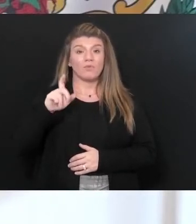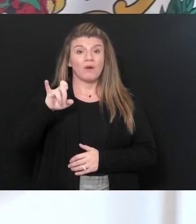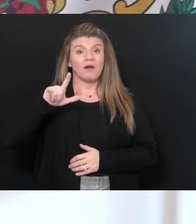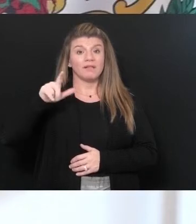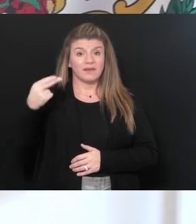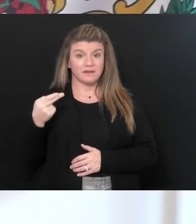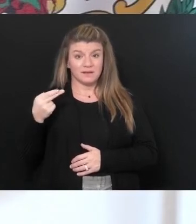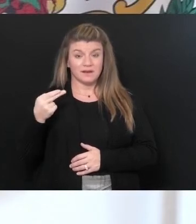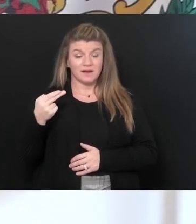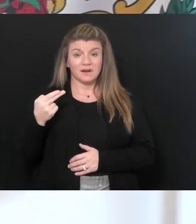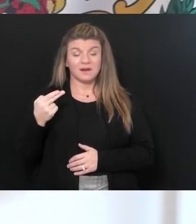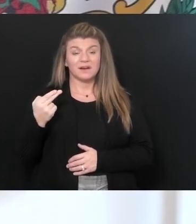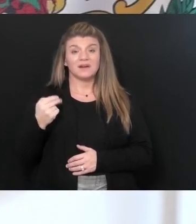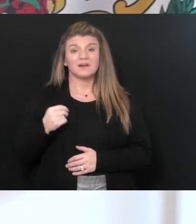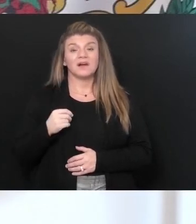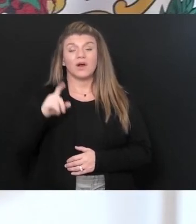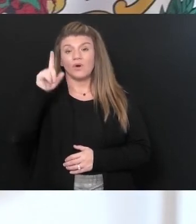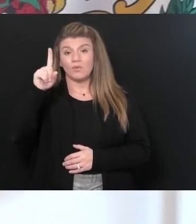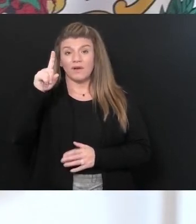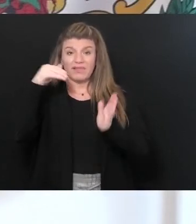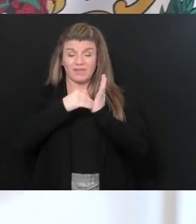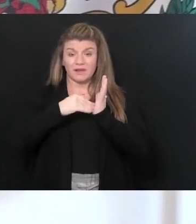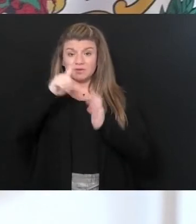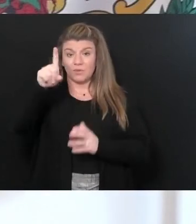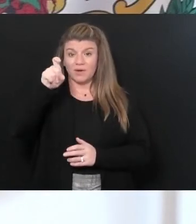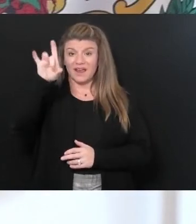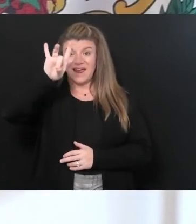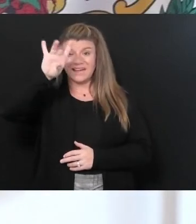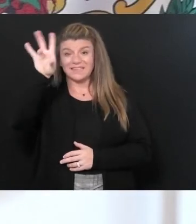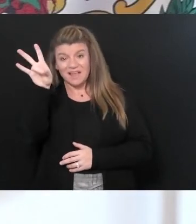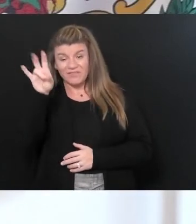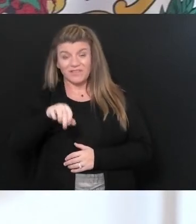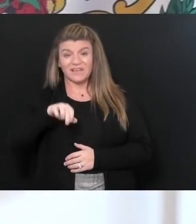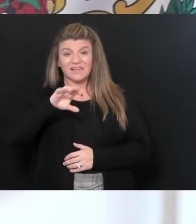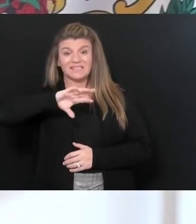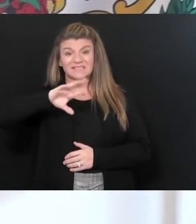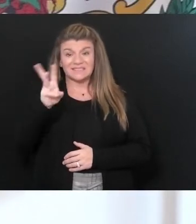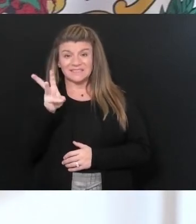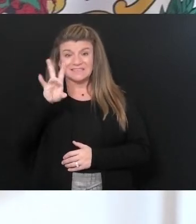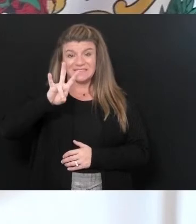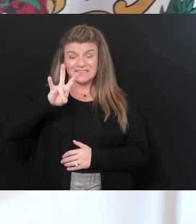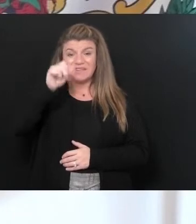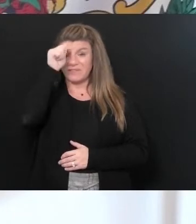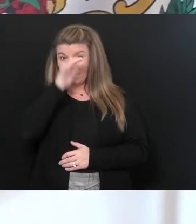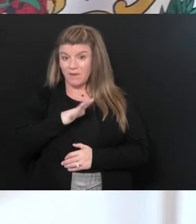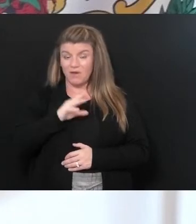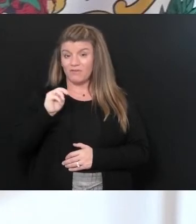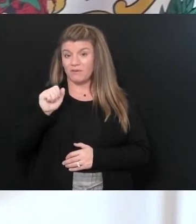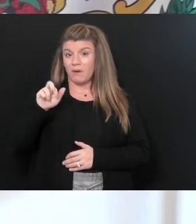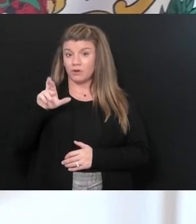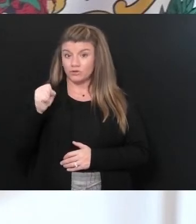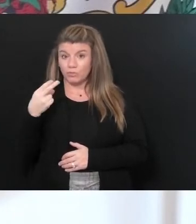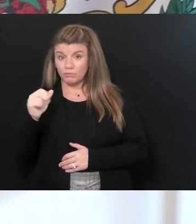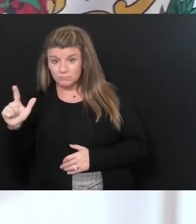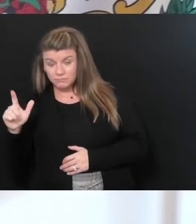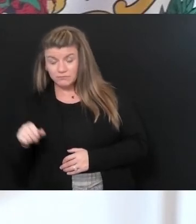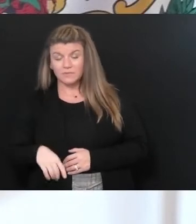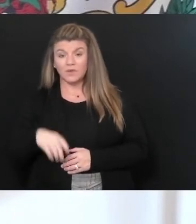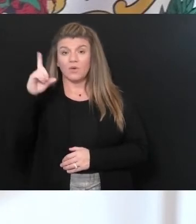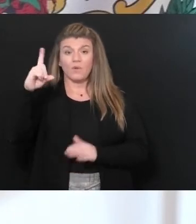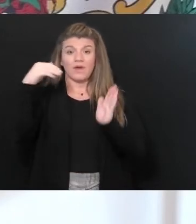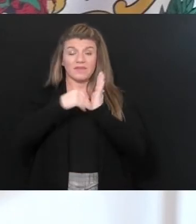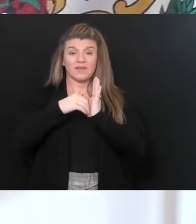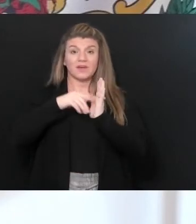County. Our 1,187th death, a 67-year-old male from Marshall County.